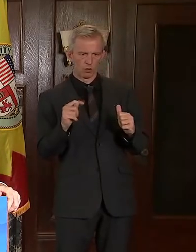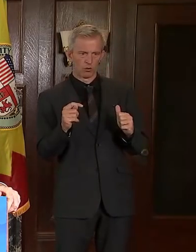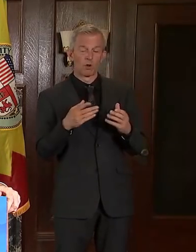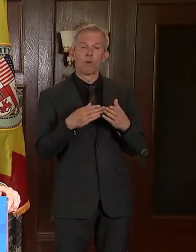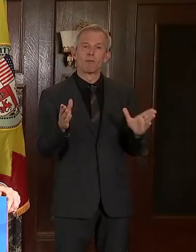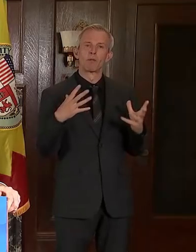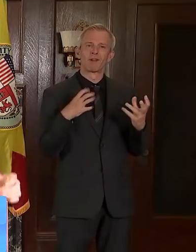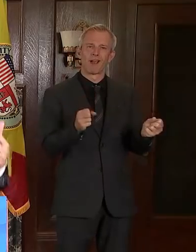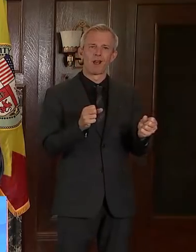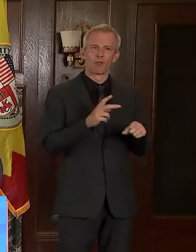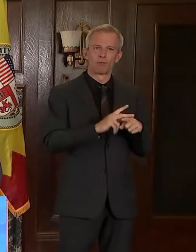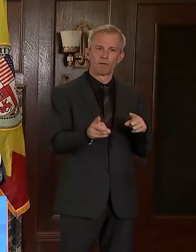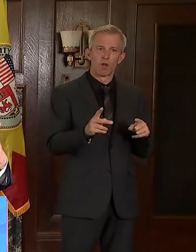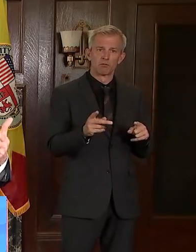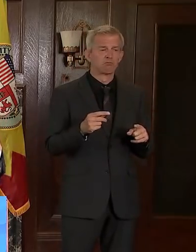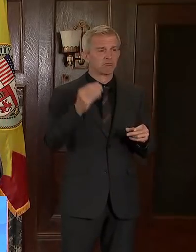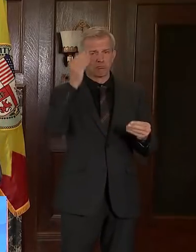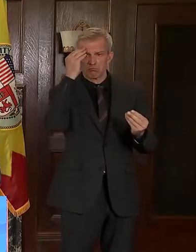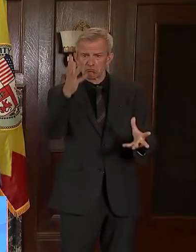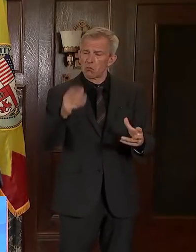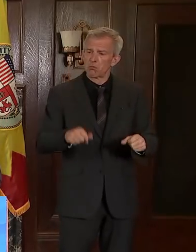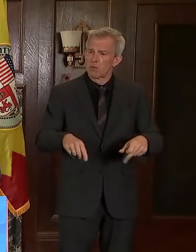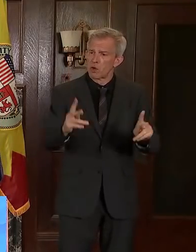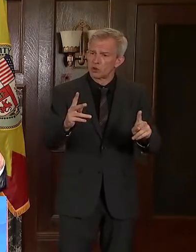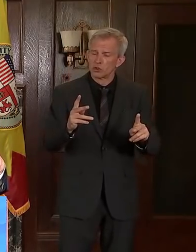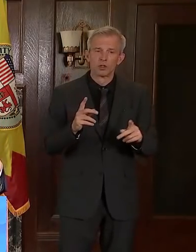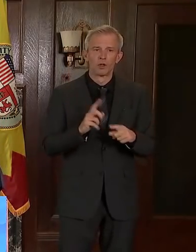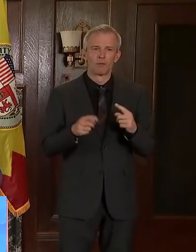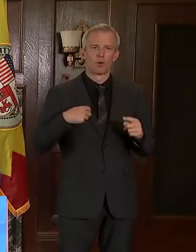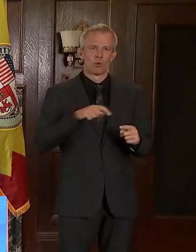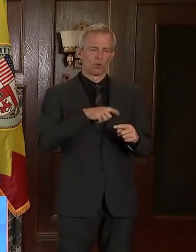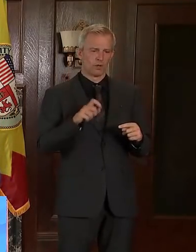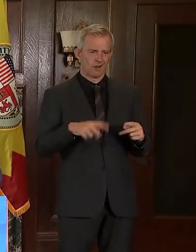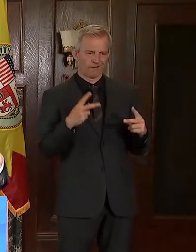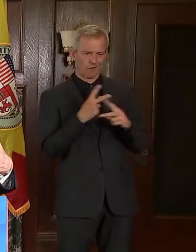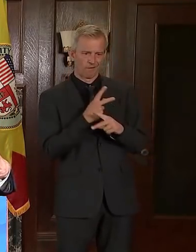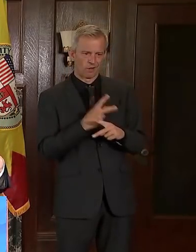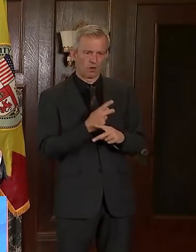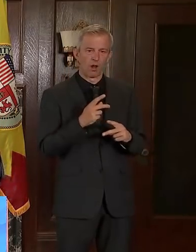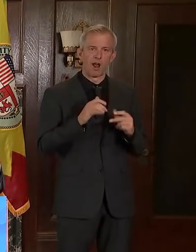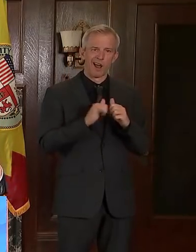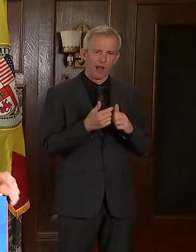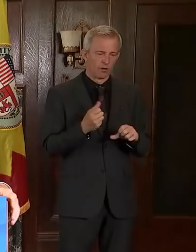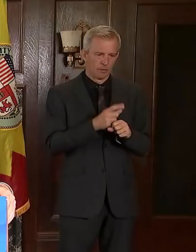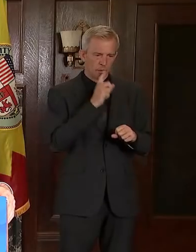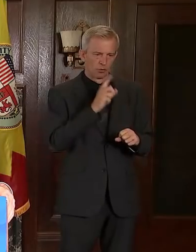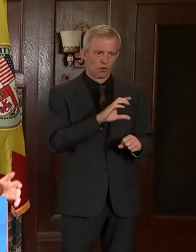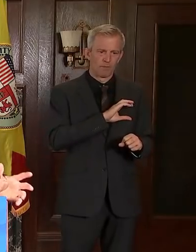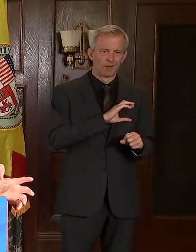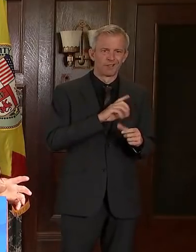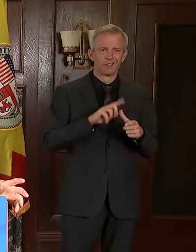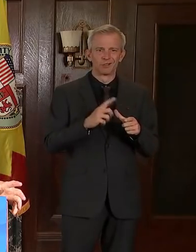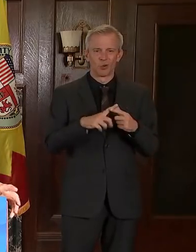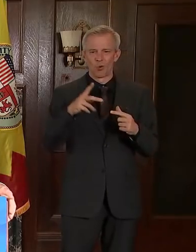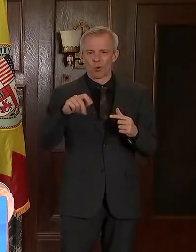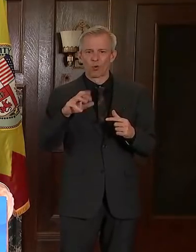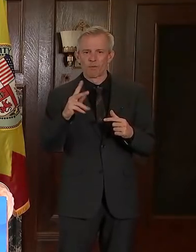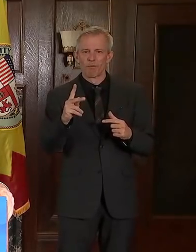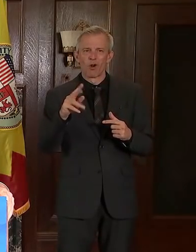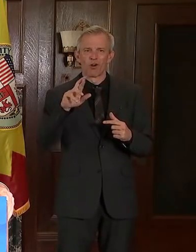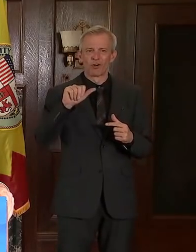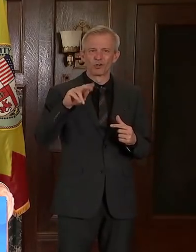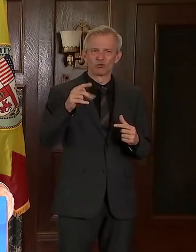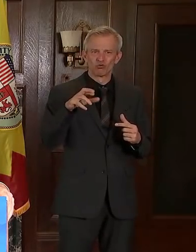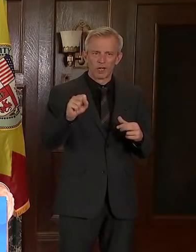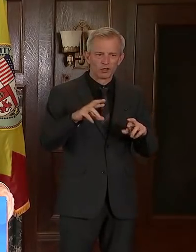what's permissible, but it's cities who get all the calls, who have to have the police or park rangers or whatever ready. So occasionally we'll take a couple more